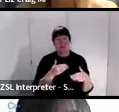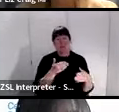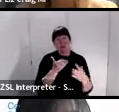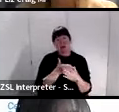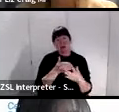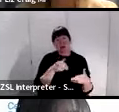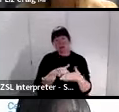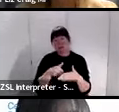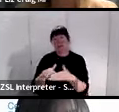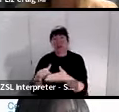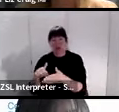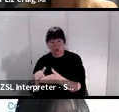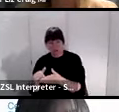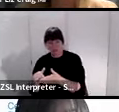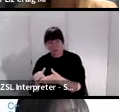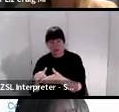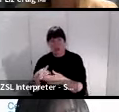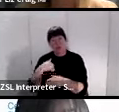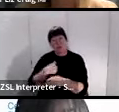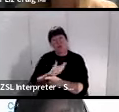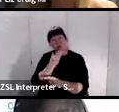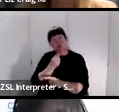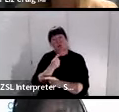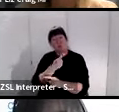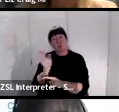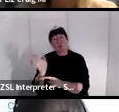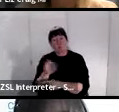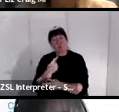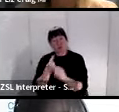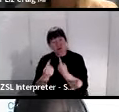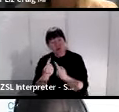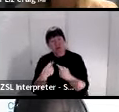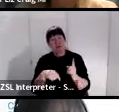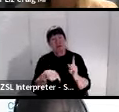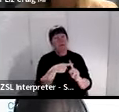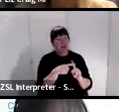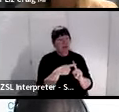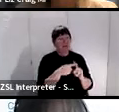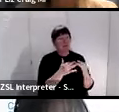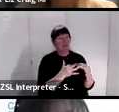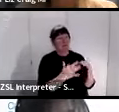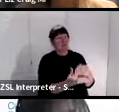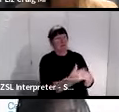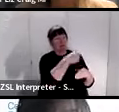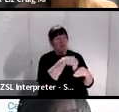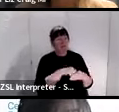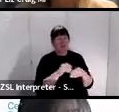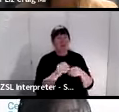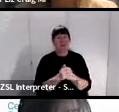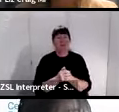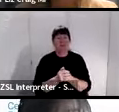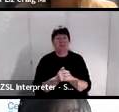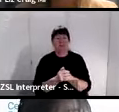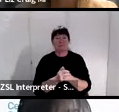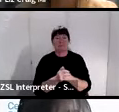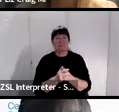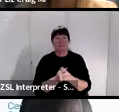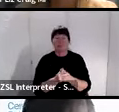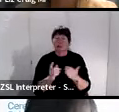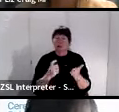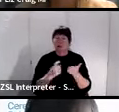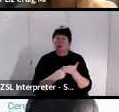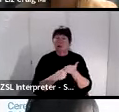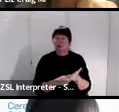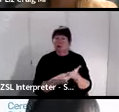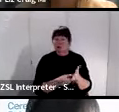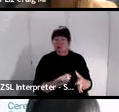relied on, as well as public input for that immediate set of recommendations. The recommendations